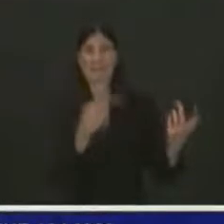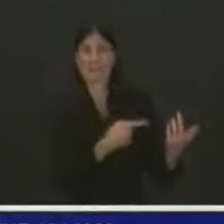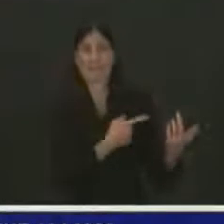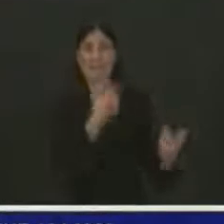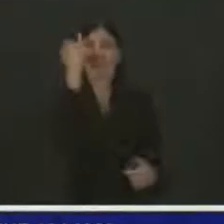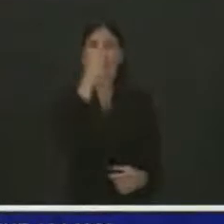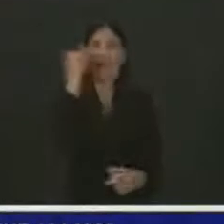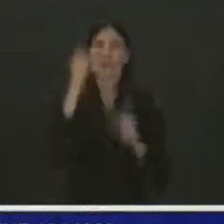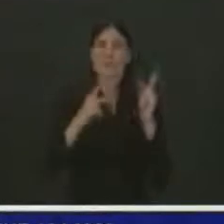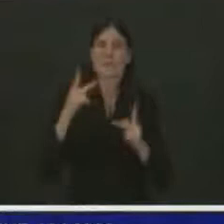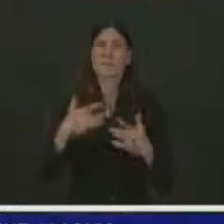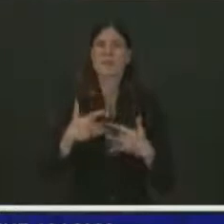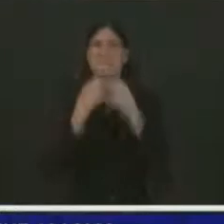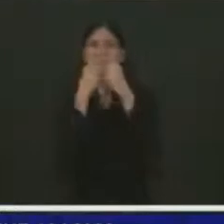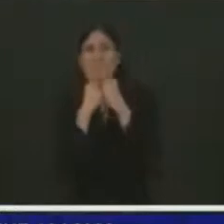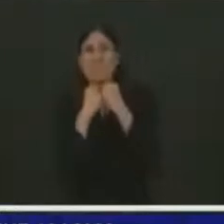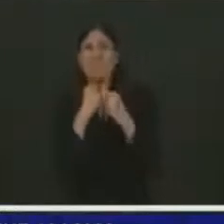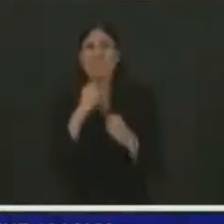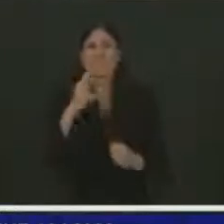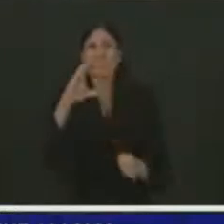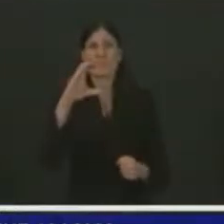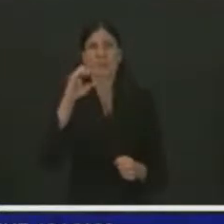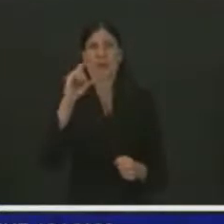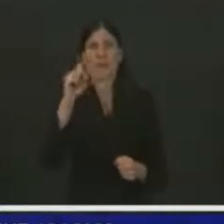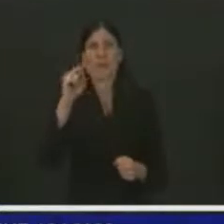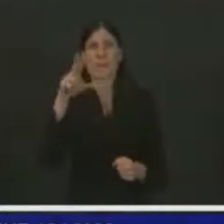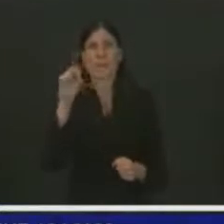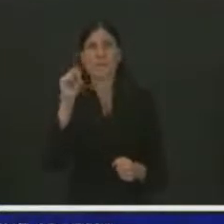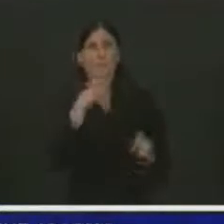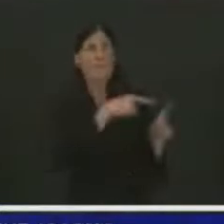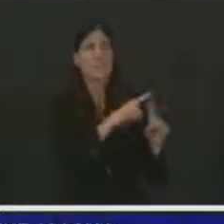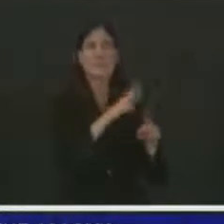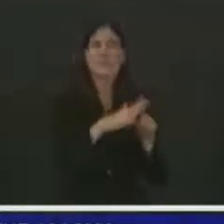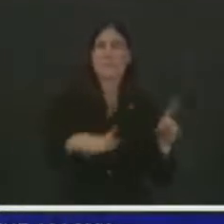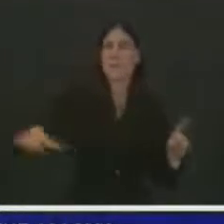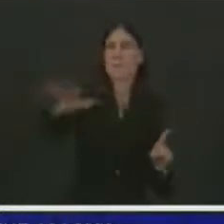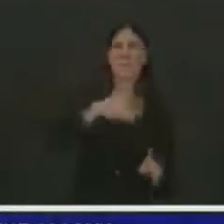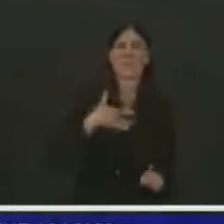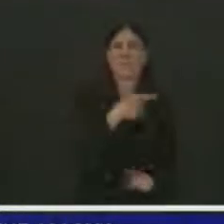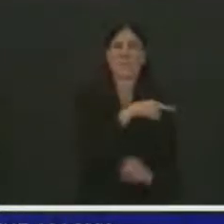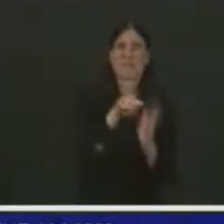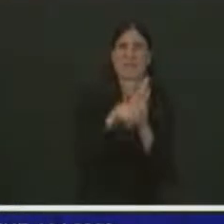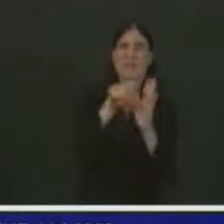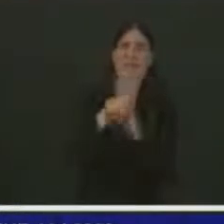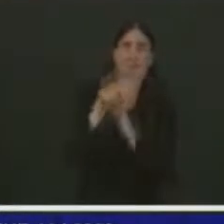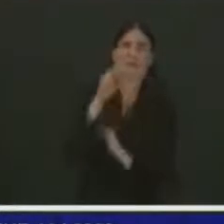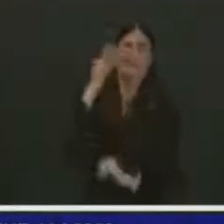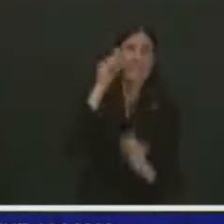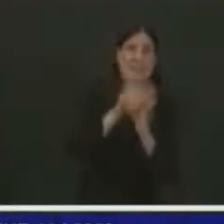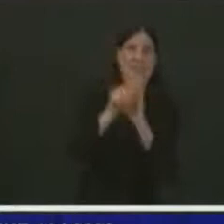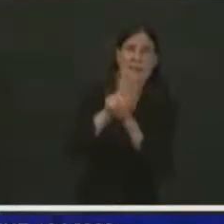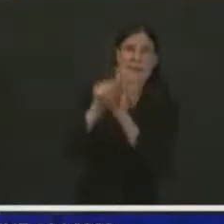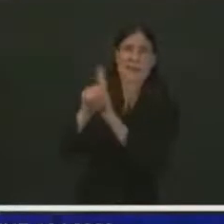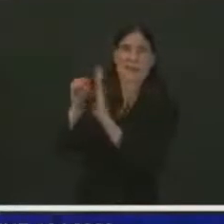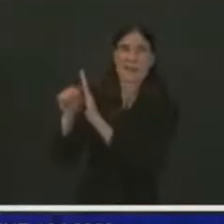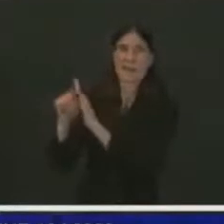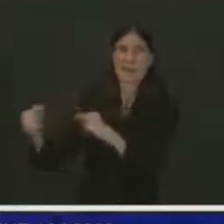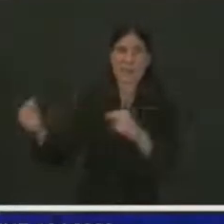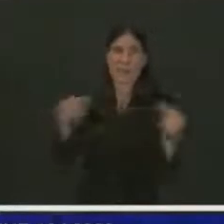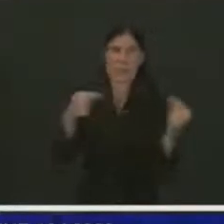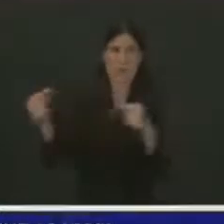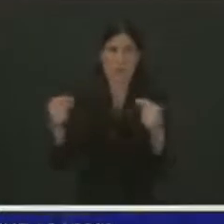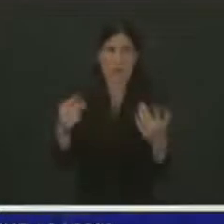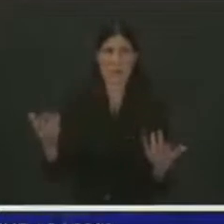also offensive to many others, and so I think it's worth a community discussion. The debate is, I just want to follow up, the debate is